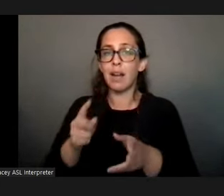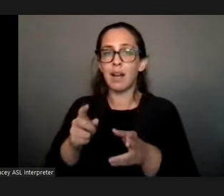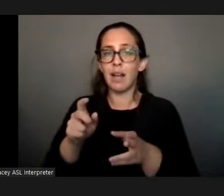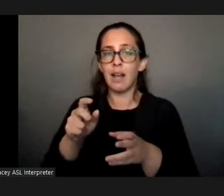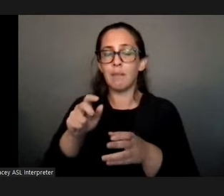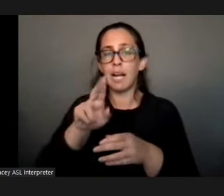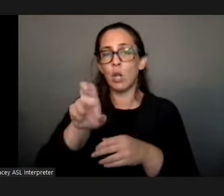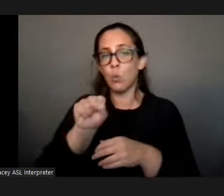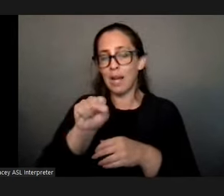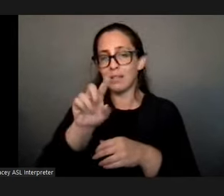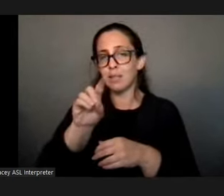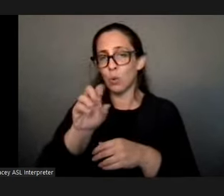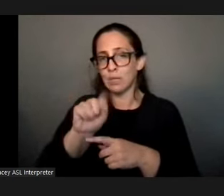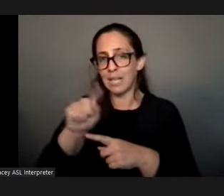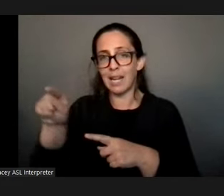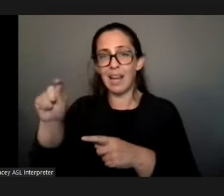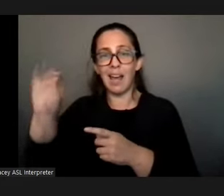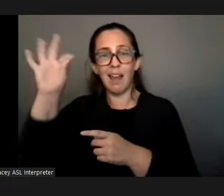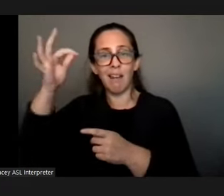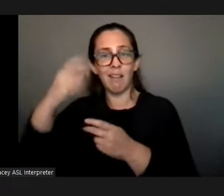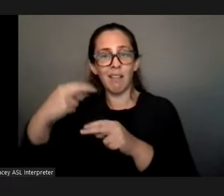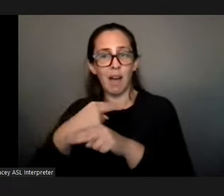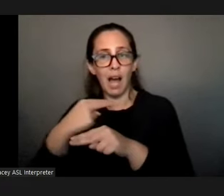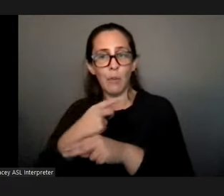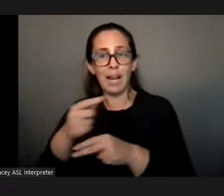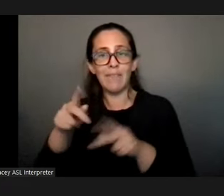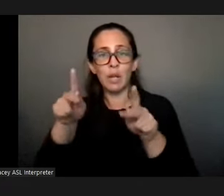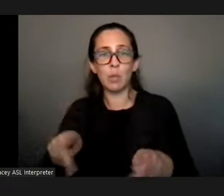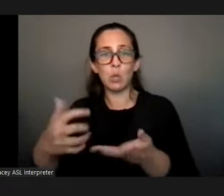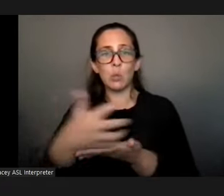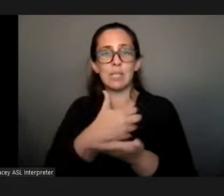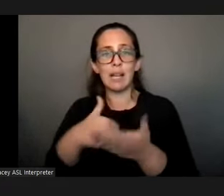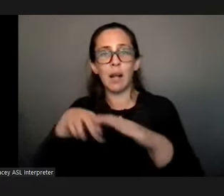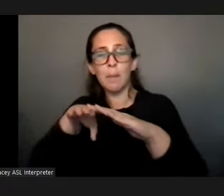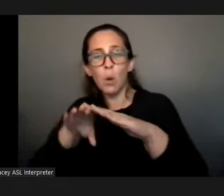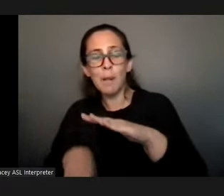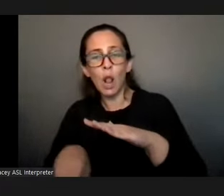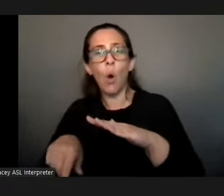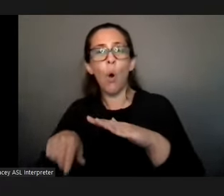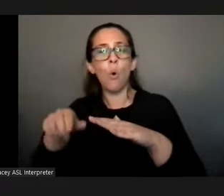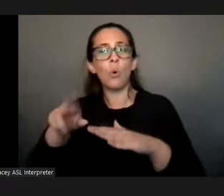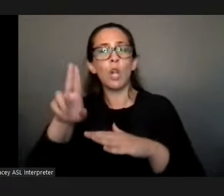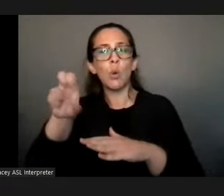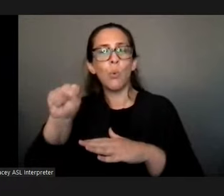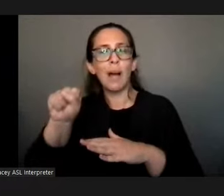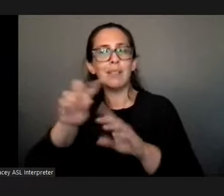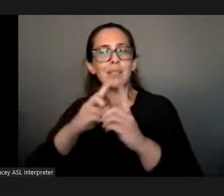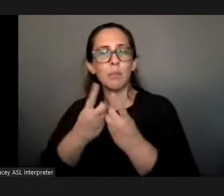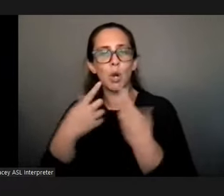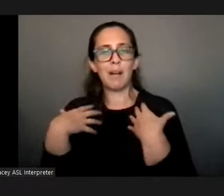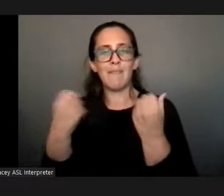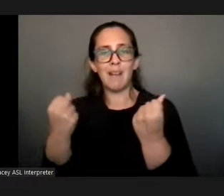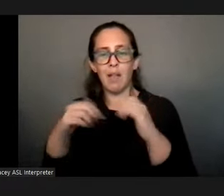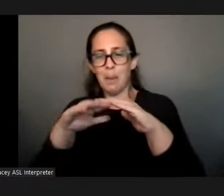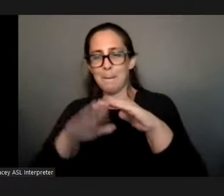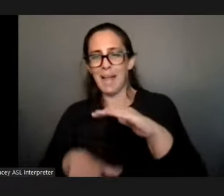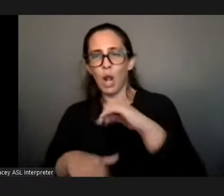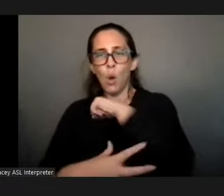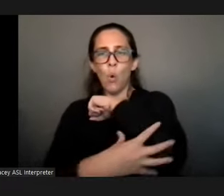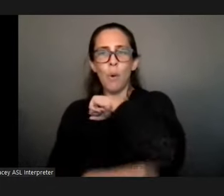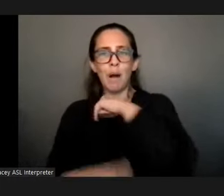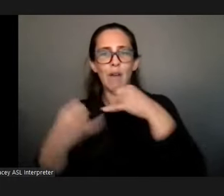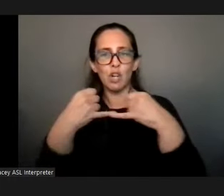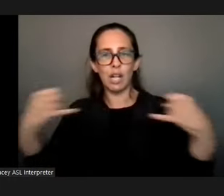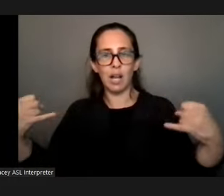Administration as a person whose household income is at or below the U.S. Department of Health and Human Services poverty guidelines. For a family of